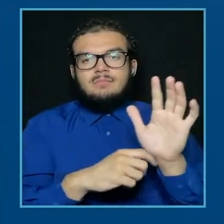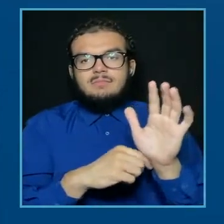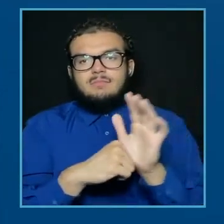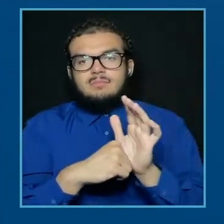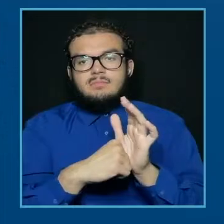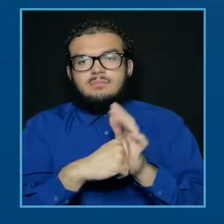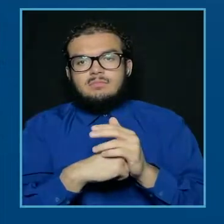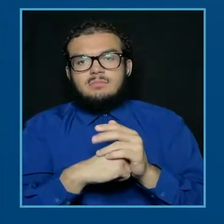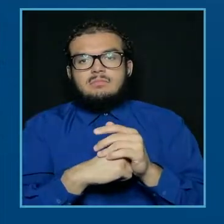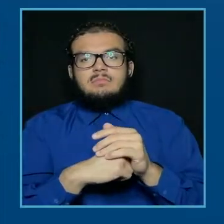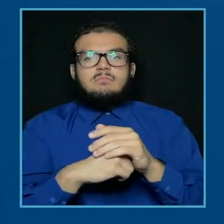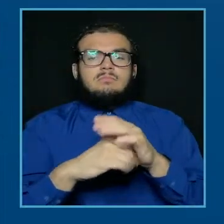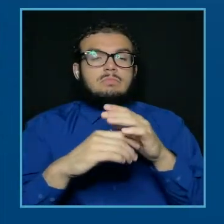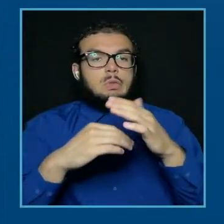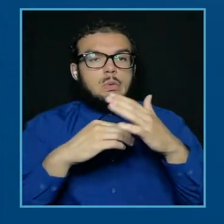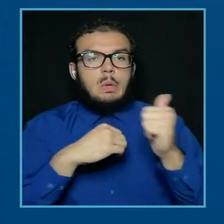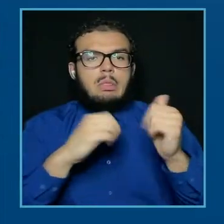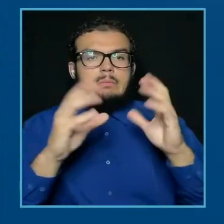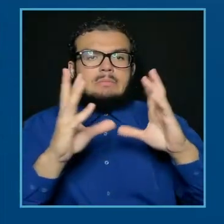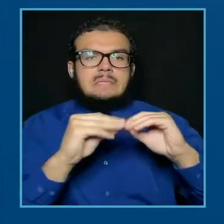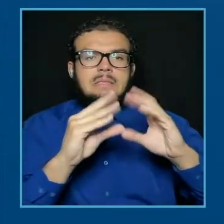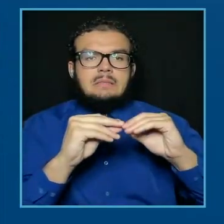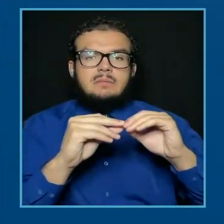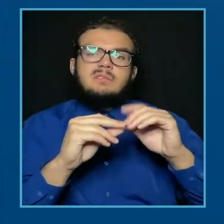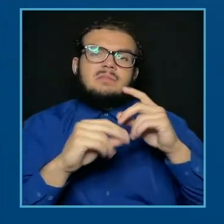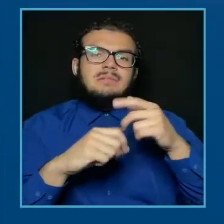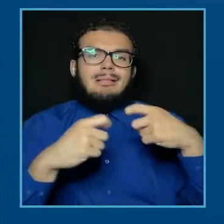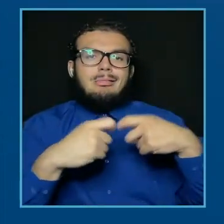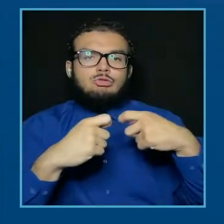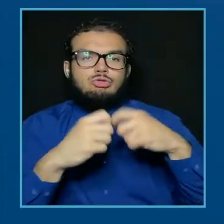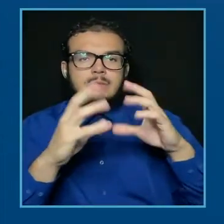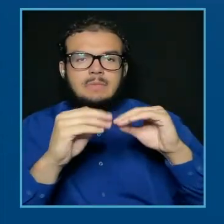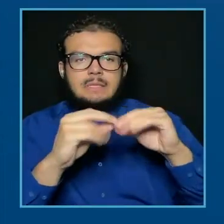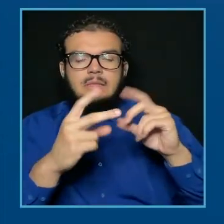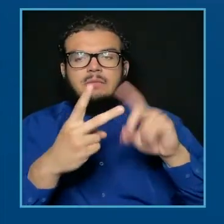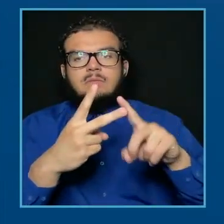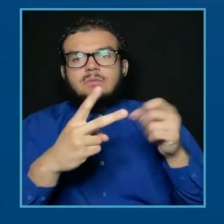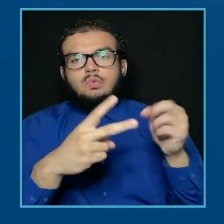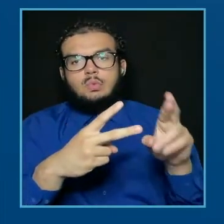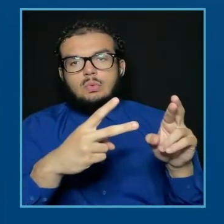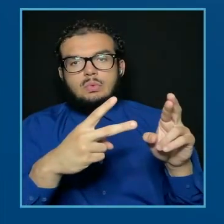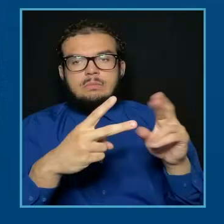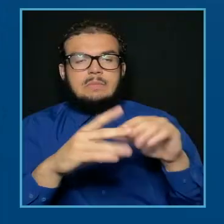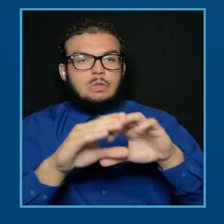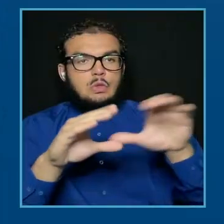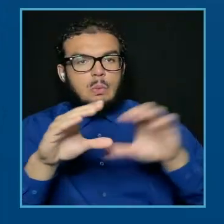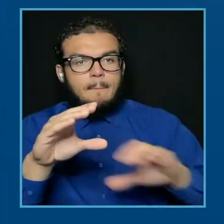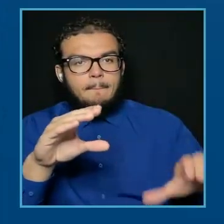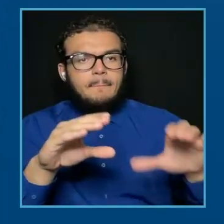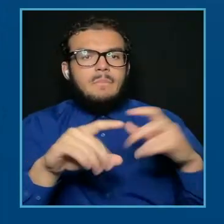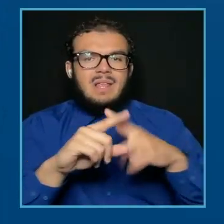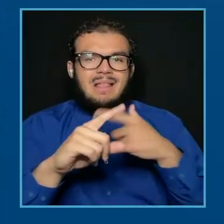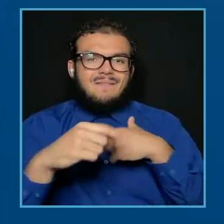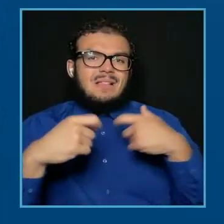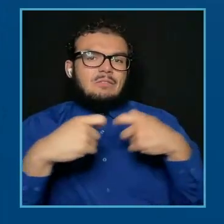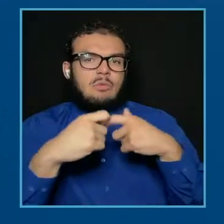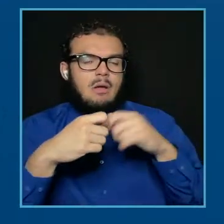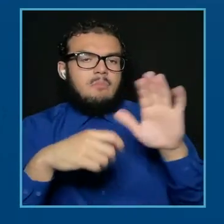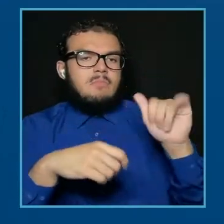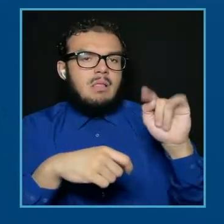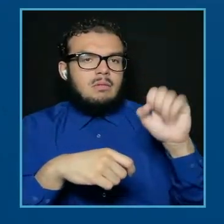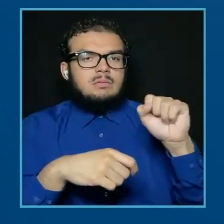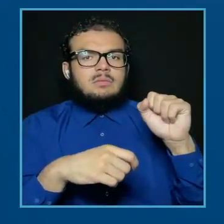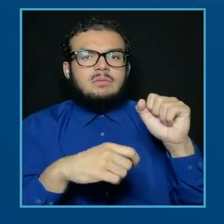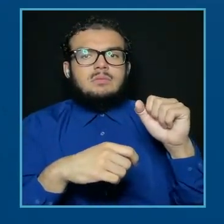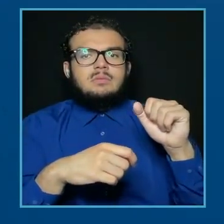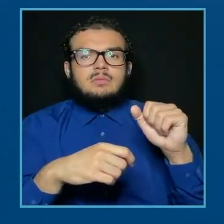call a meeting of some kind, an electronic meeting or the Zoom, but also have electronic ballots, whatever it is, they